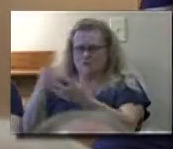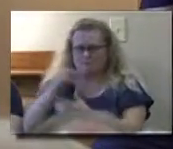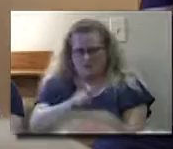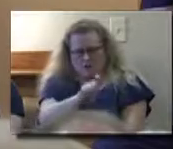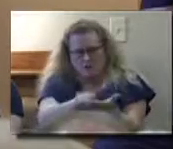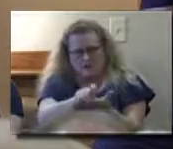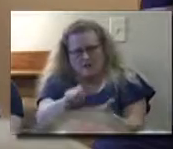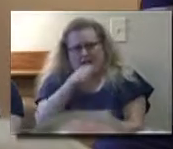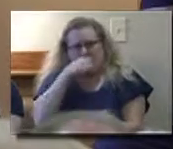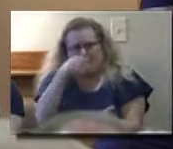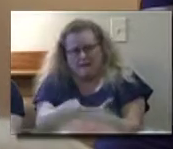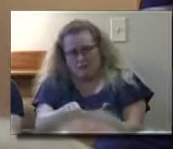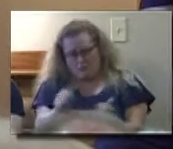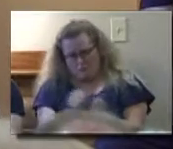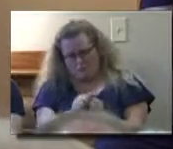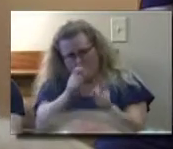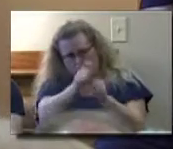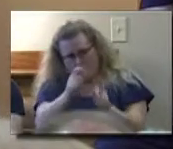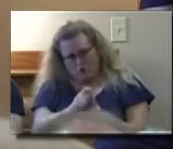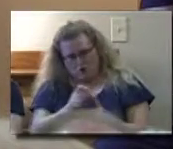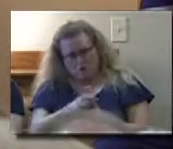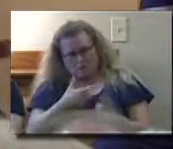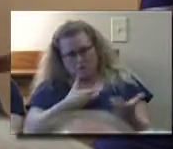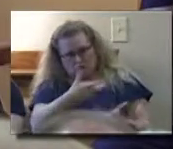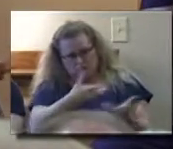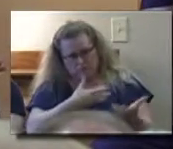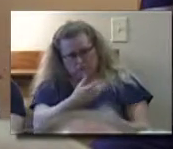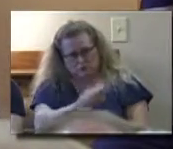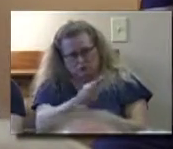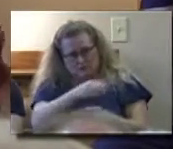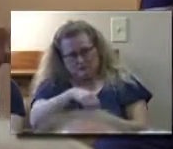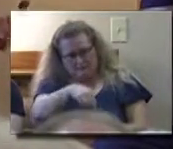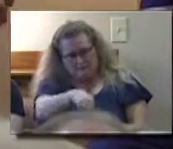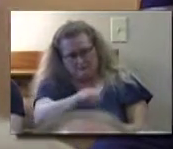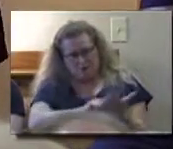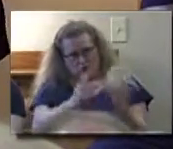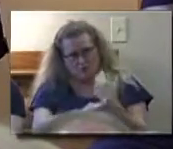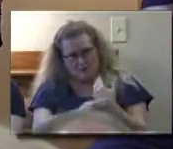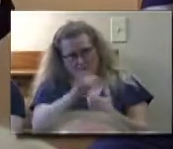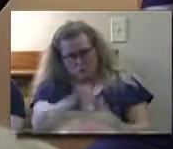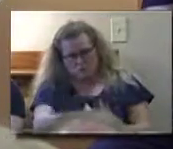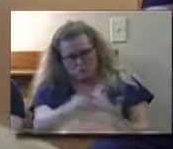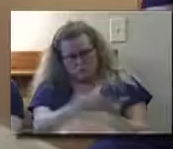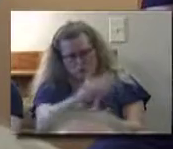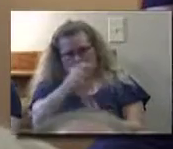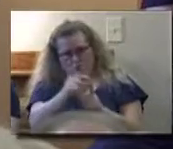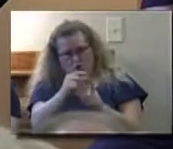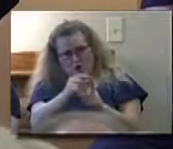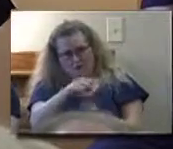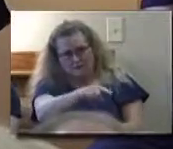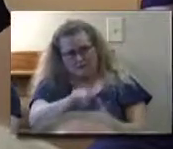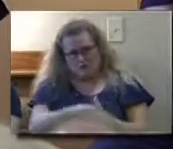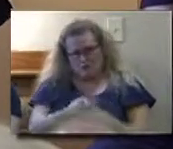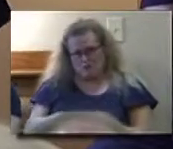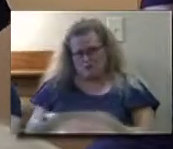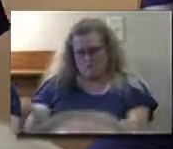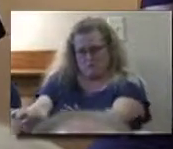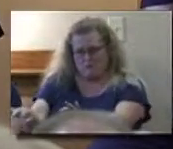the words that we have been using through the book and through the presentations, with those new words, which for many of